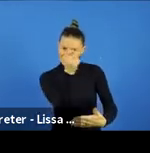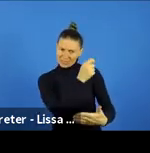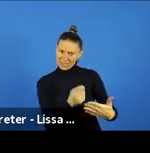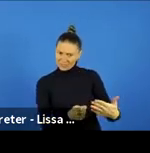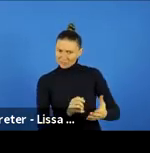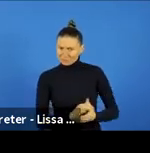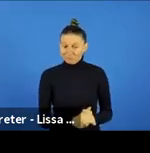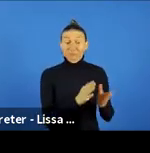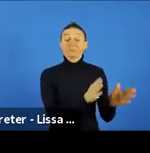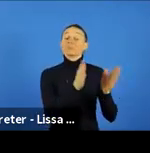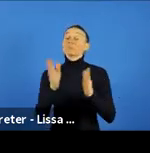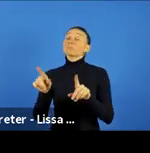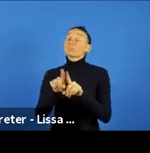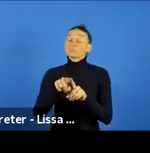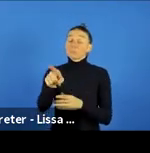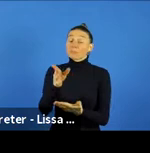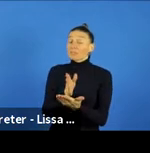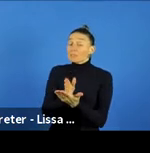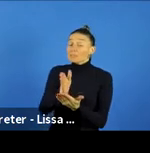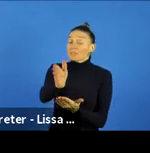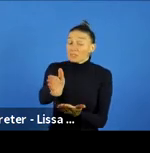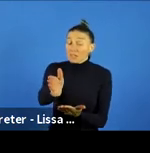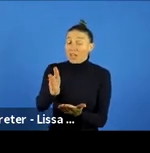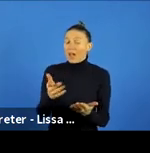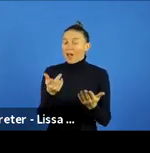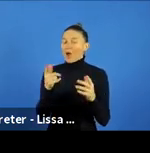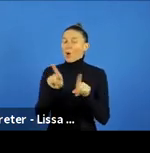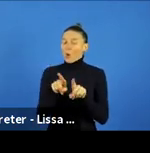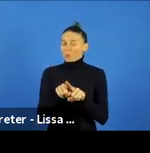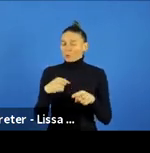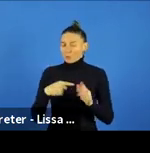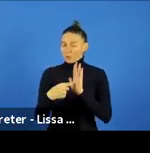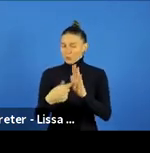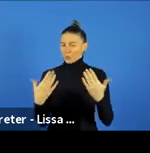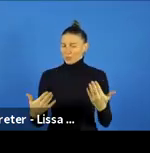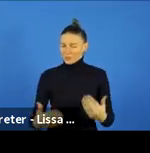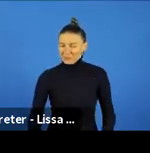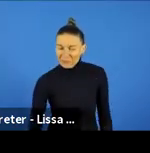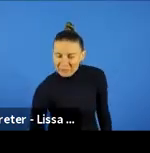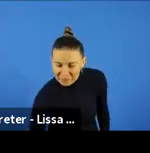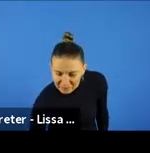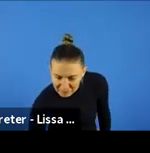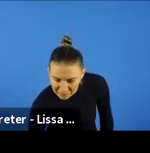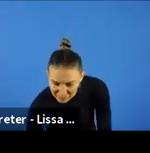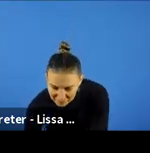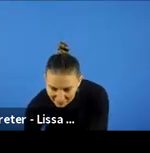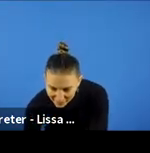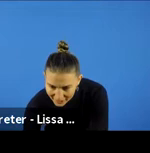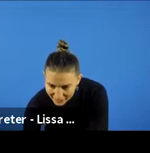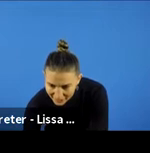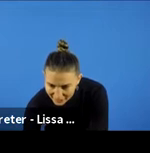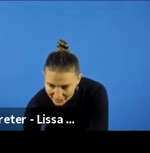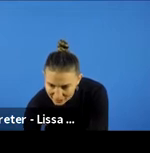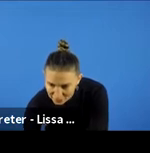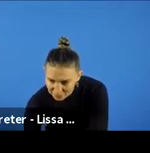Stick, then it's the project we are gonna see right now. And next slide, please.